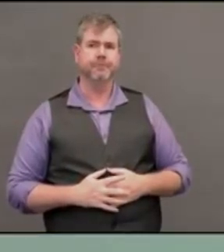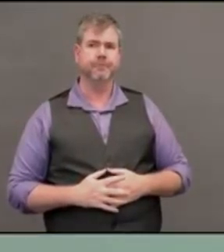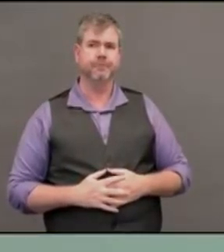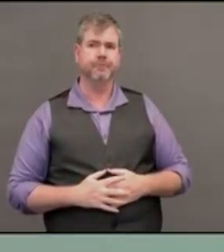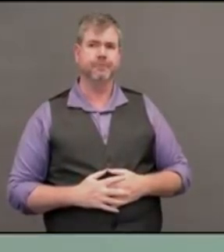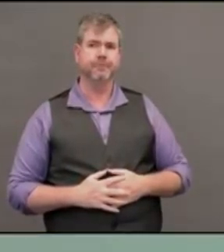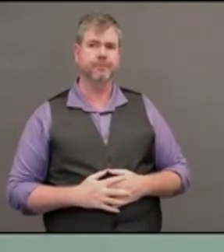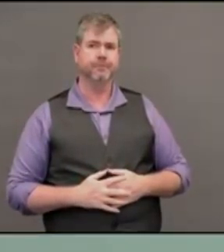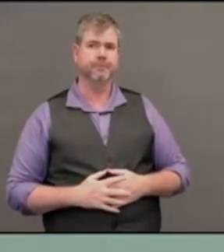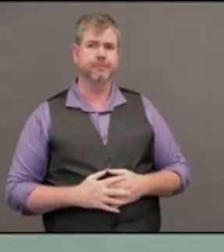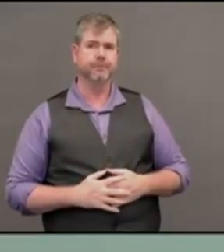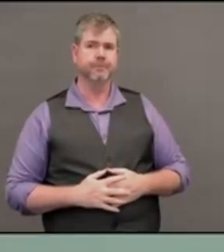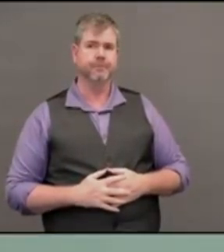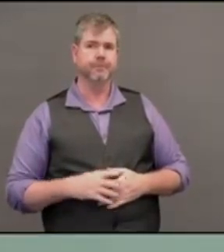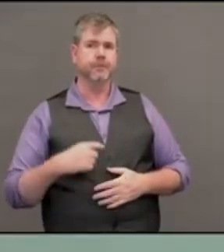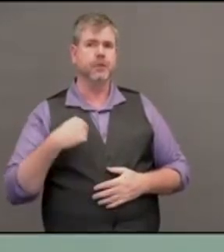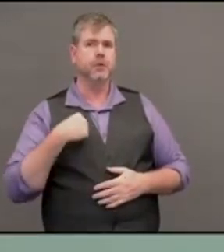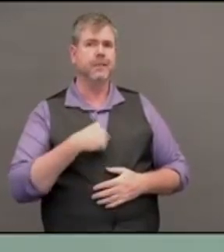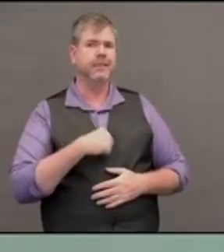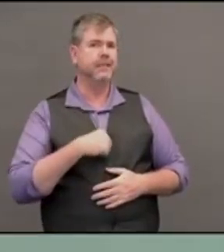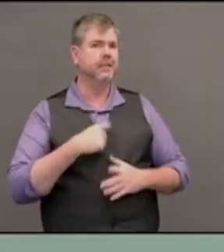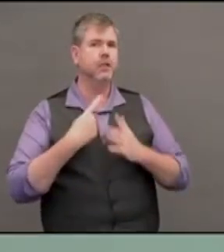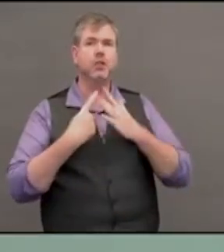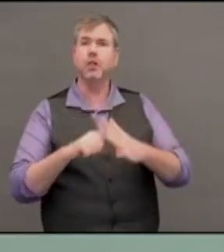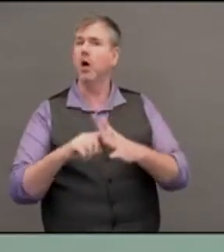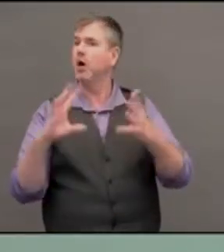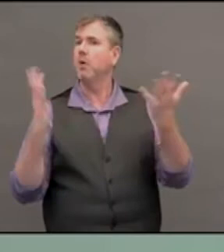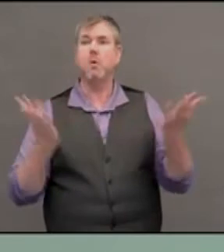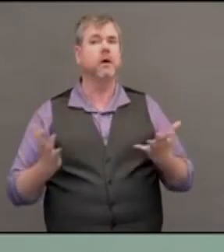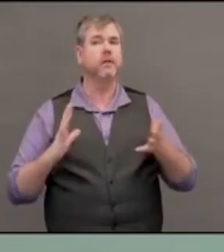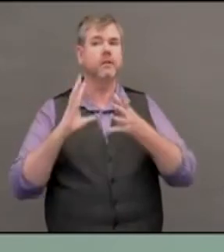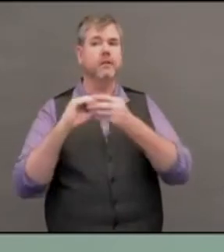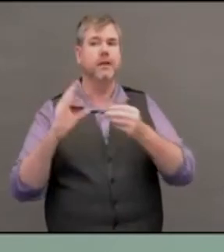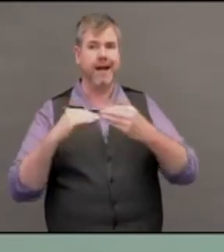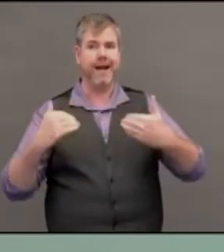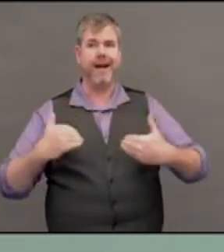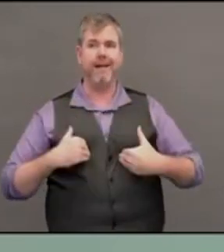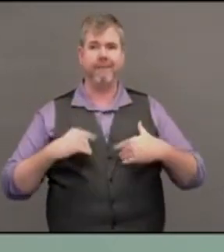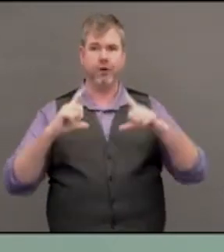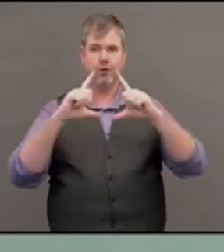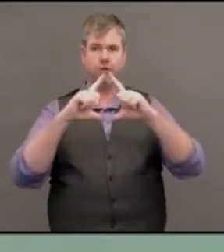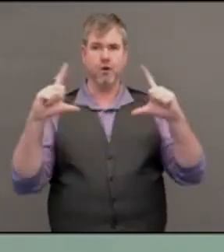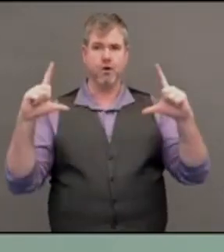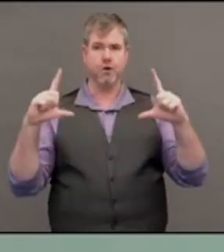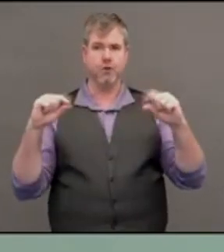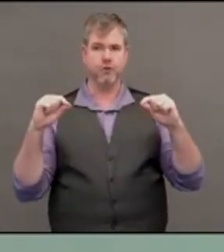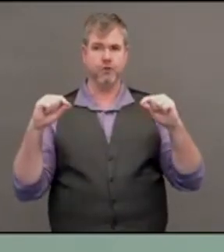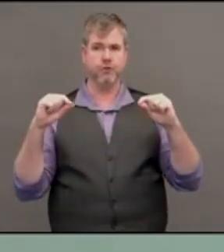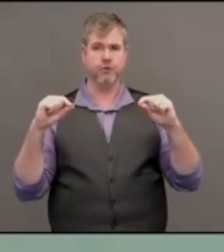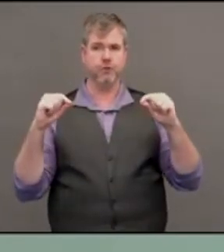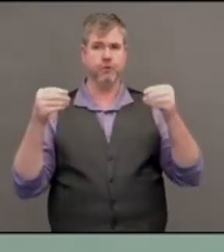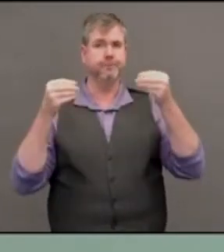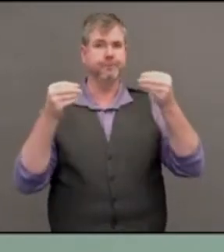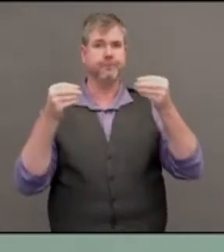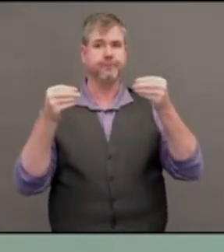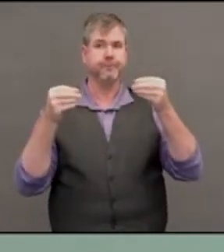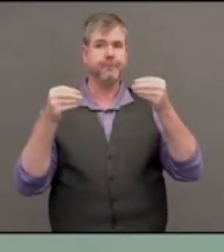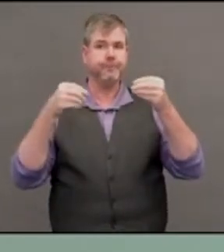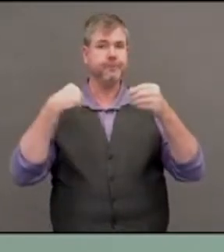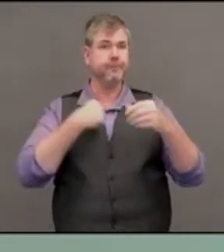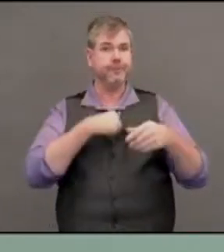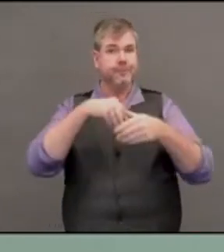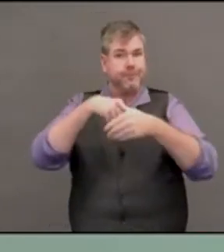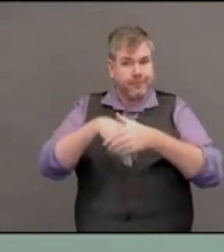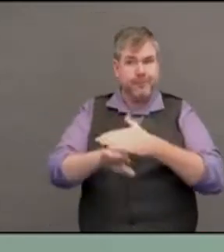by mentioning this postcard. And like I stated earlier, the first thing that we check in a business is to make sure that they have the social